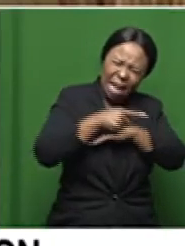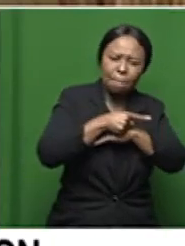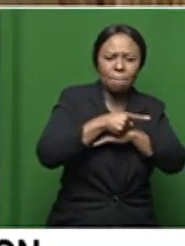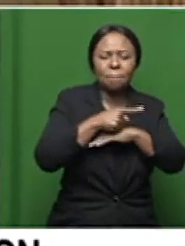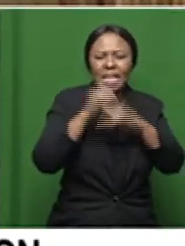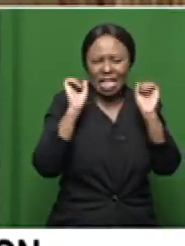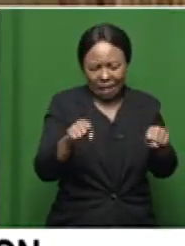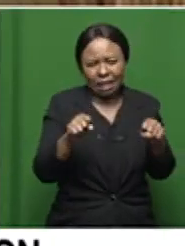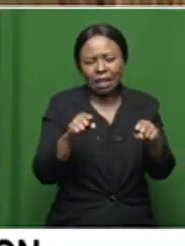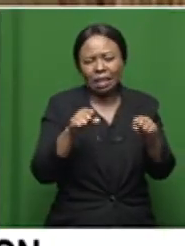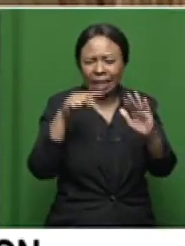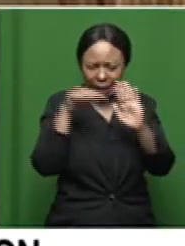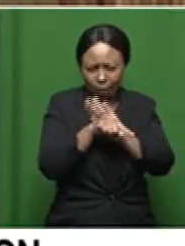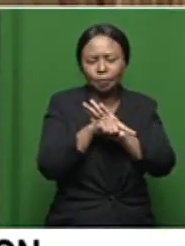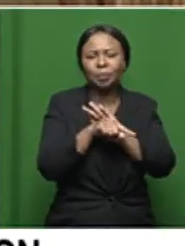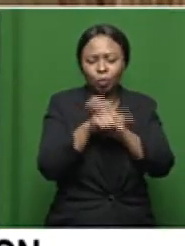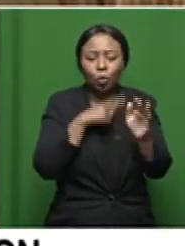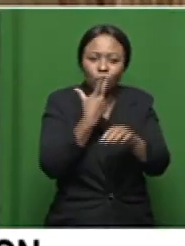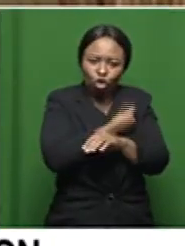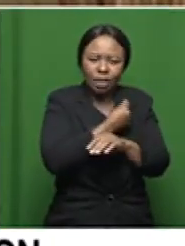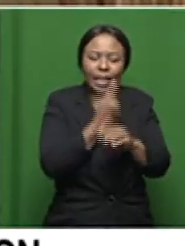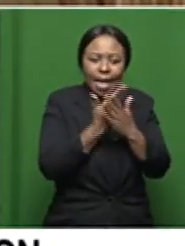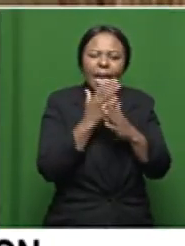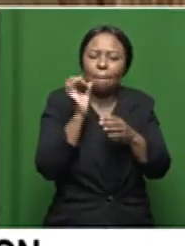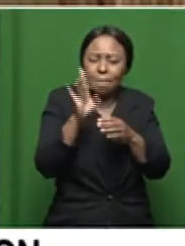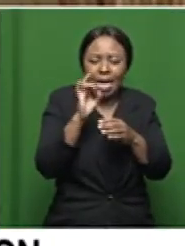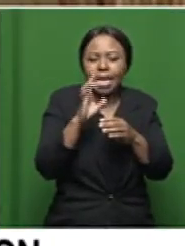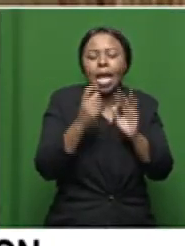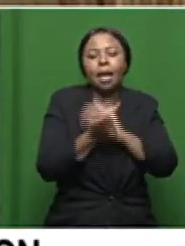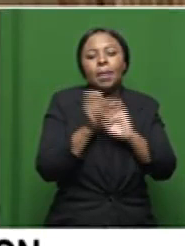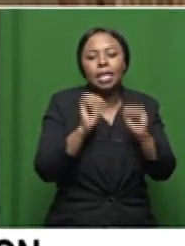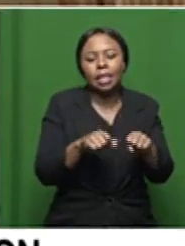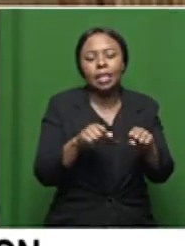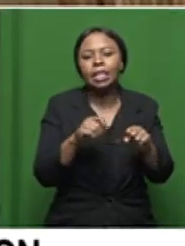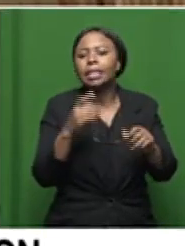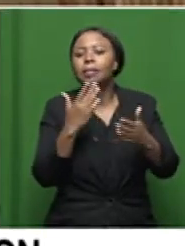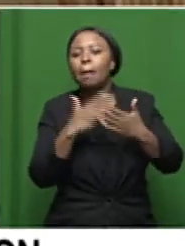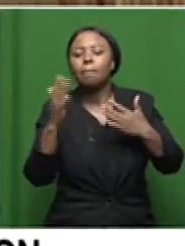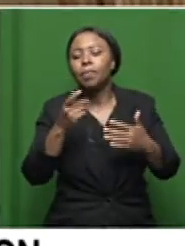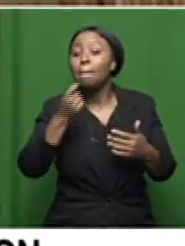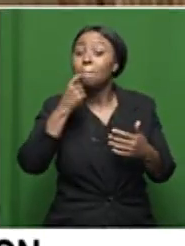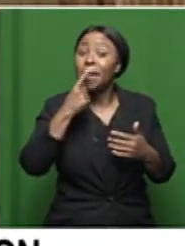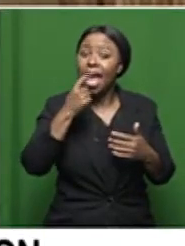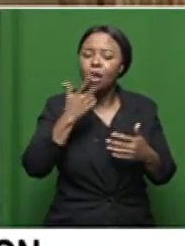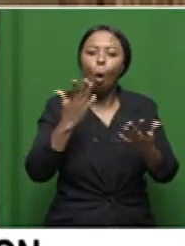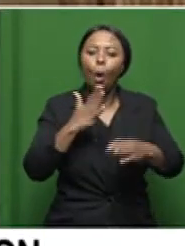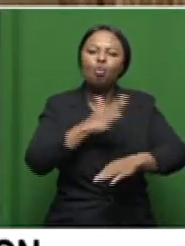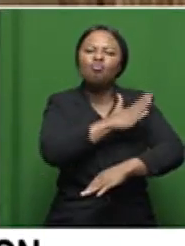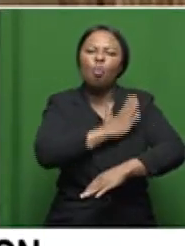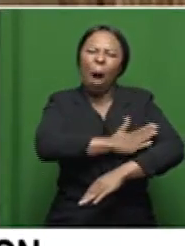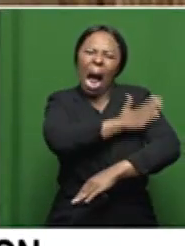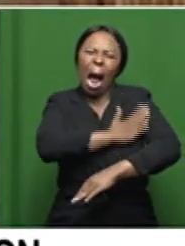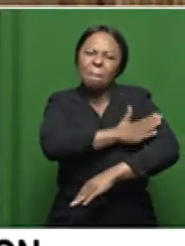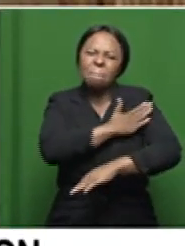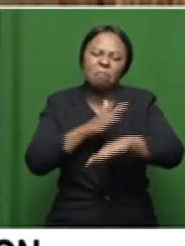where the injection was given. So some analgesics, some simple painkillers, and something to rub over the arm